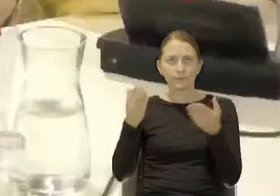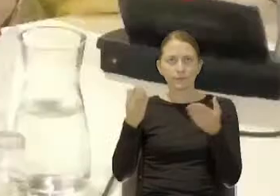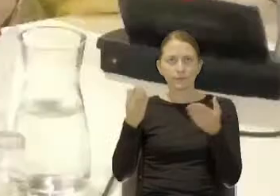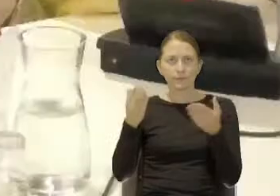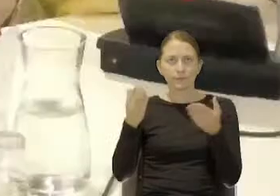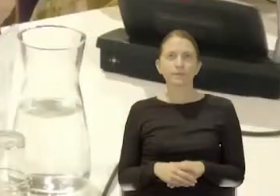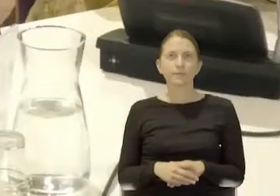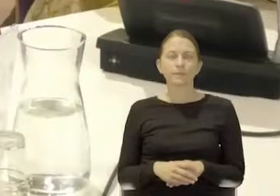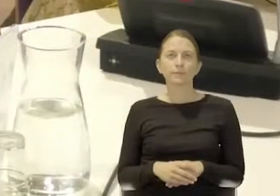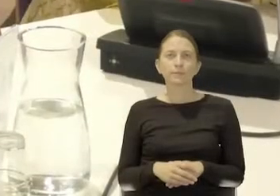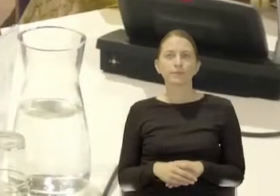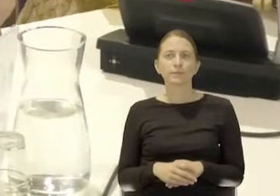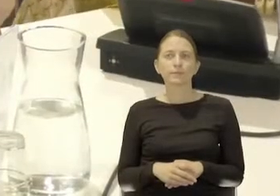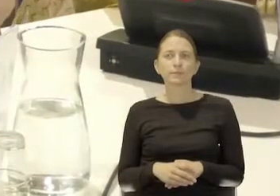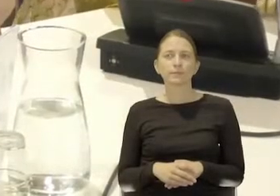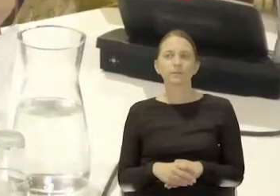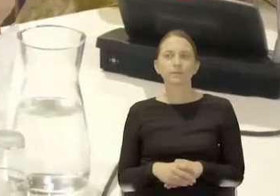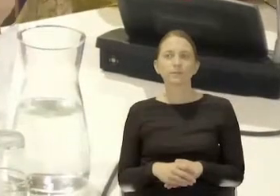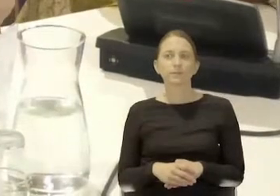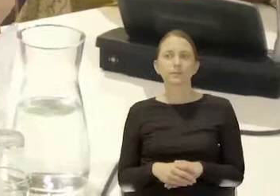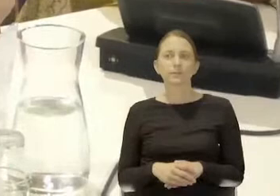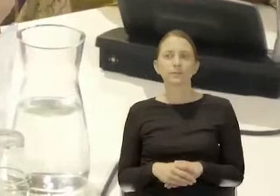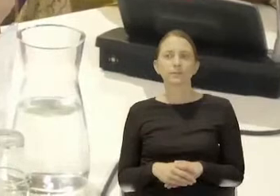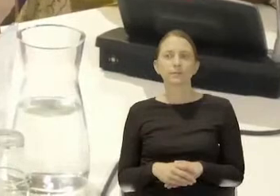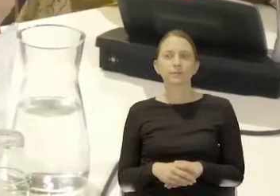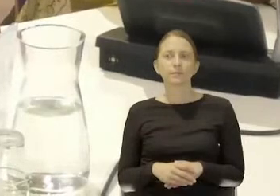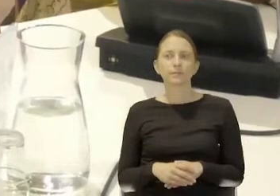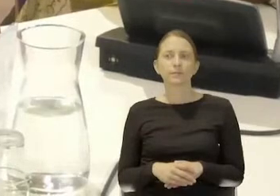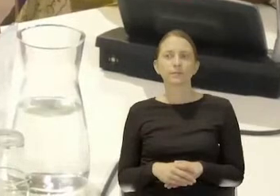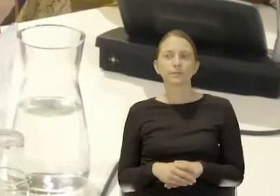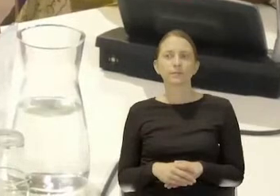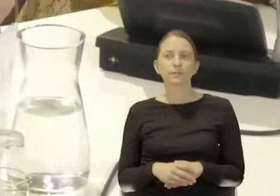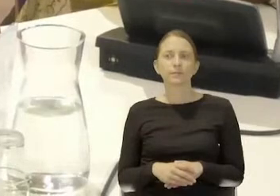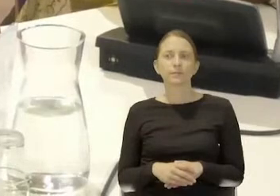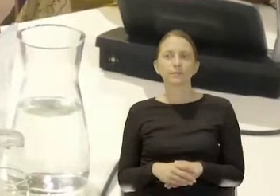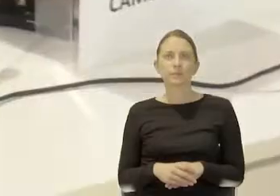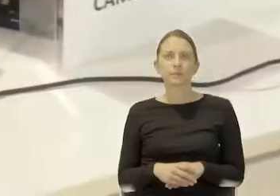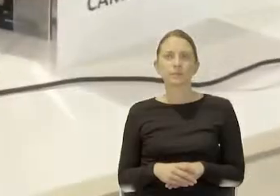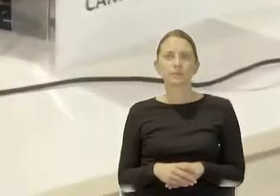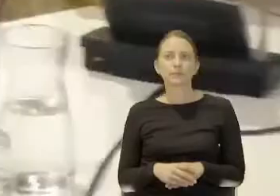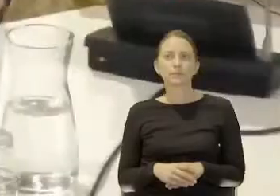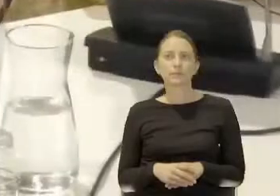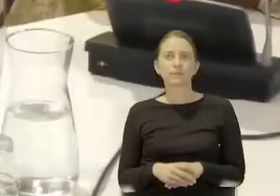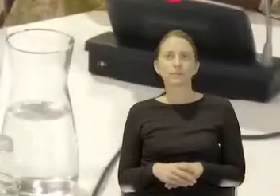Merci, Madame la modératrice. Je voudrais avant toute chose...